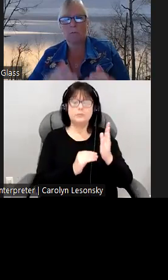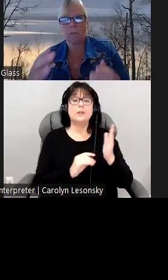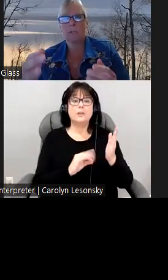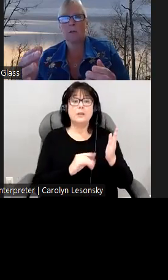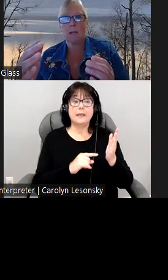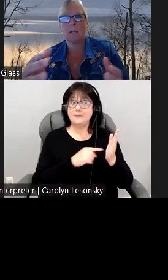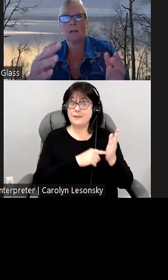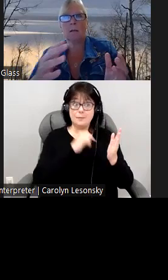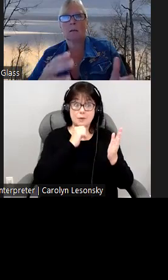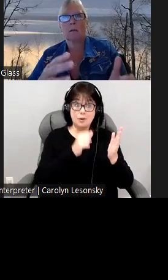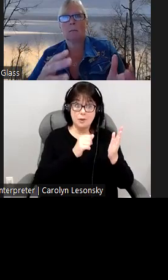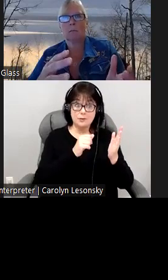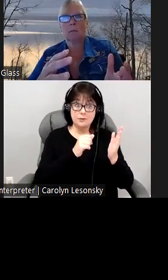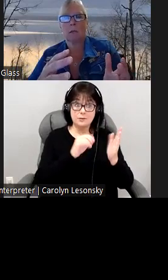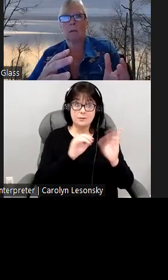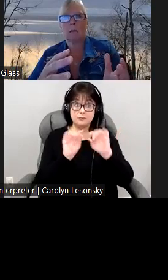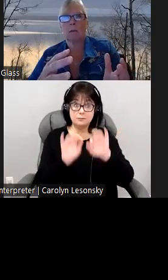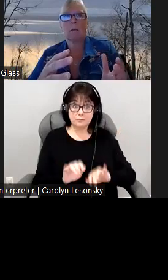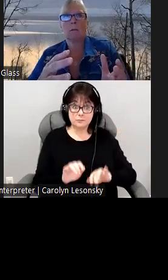those referrals are getting